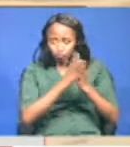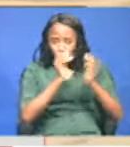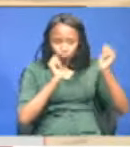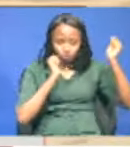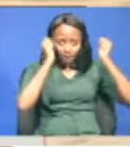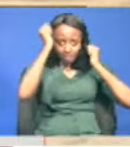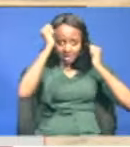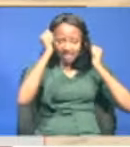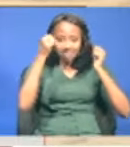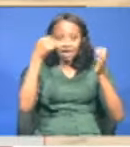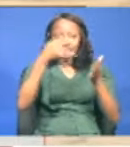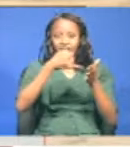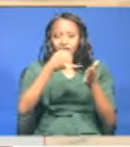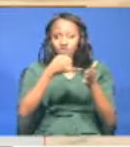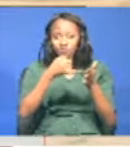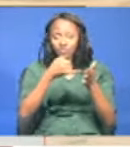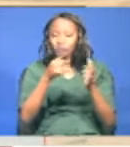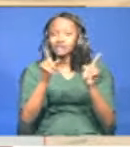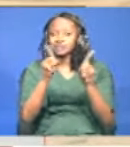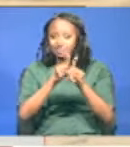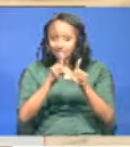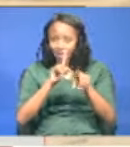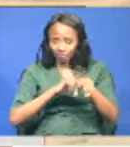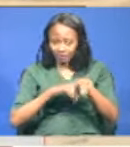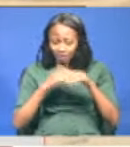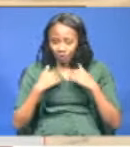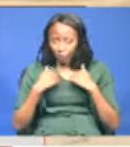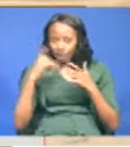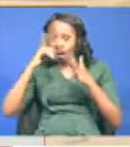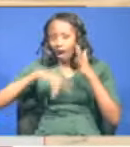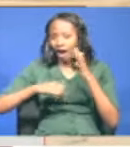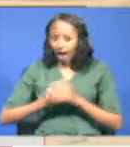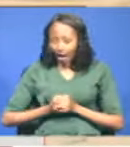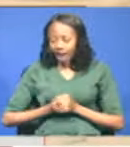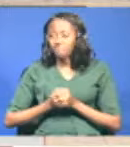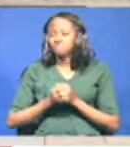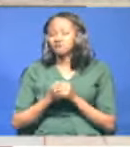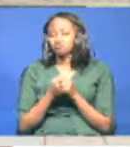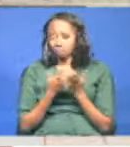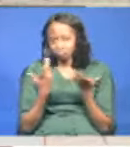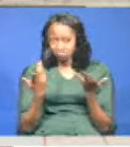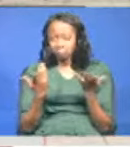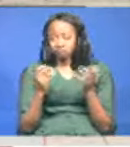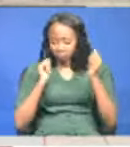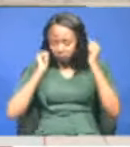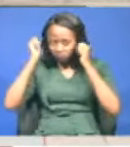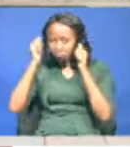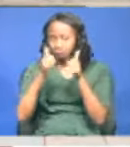involved across. We have an ATMIS presence across the country.